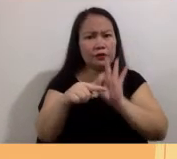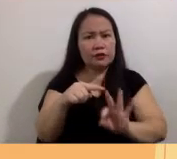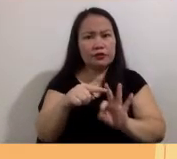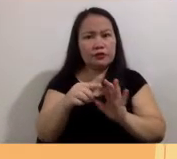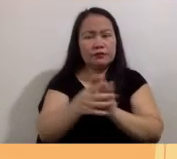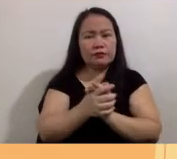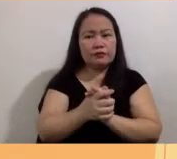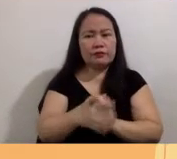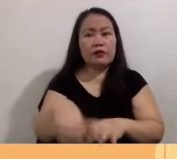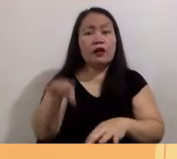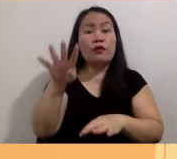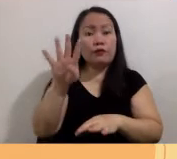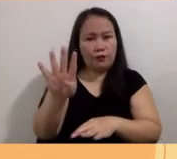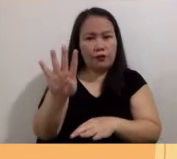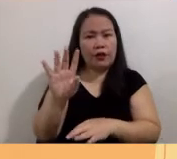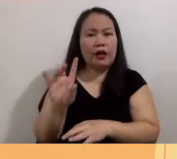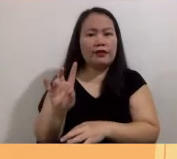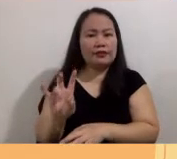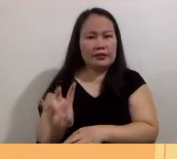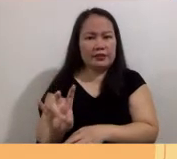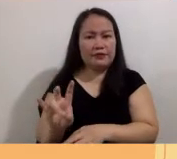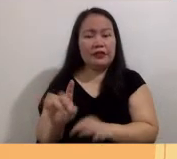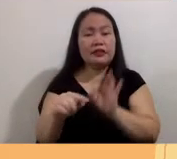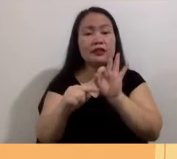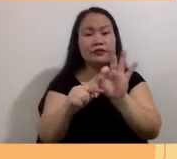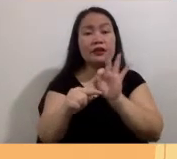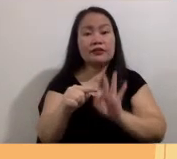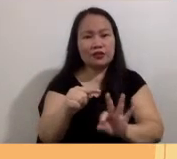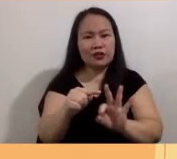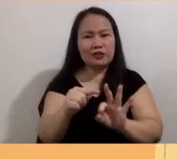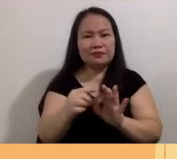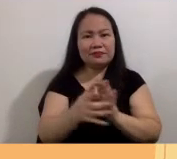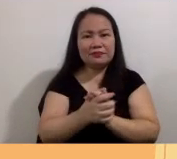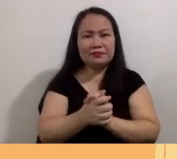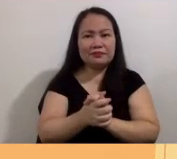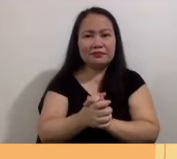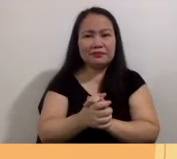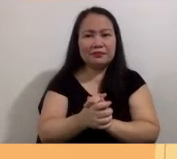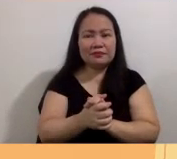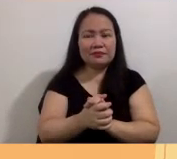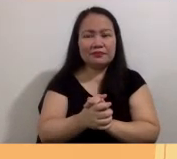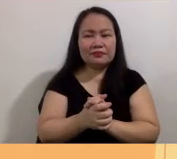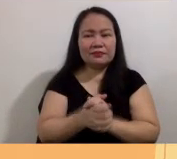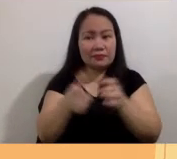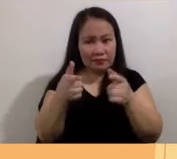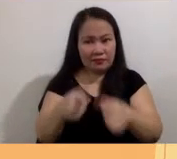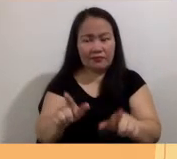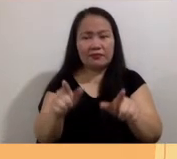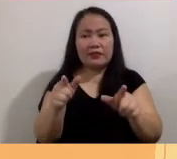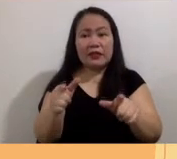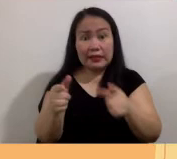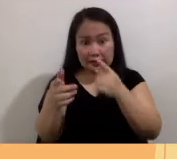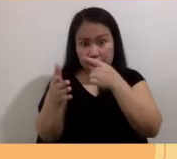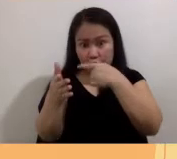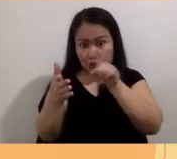fraction? 4 over 7 is the fraction. Okay, let us